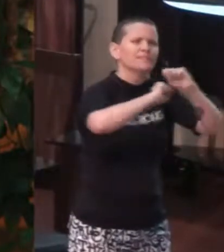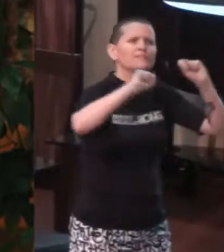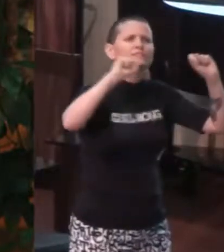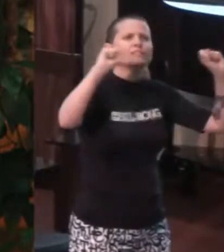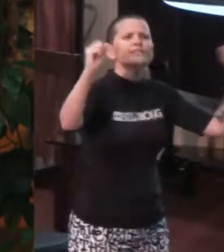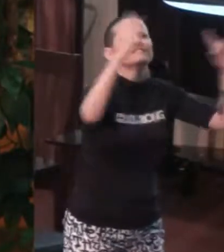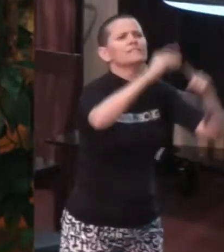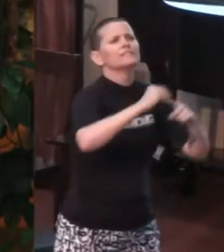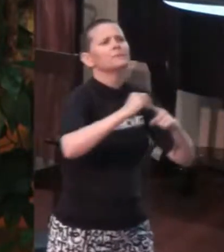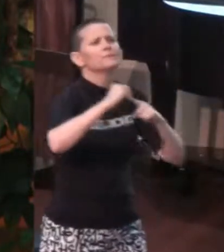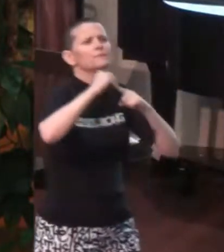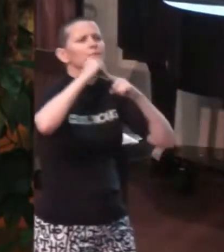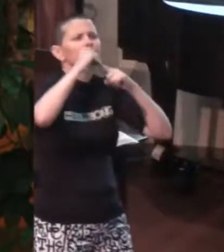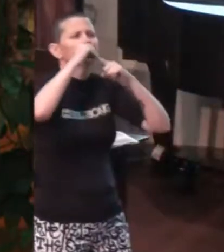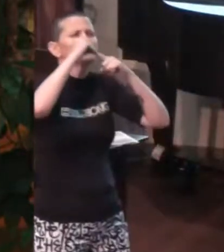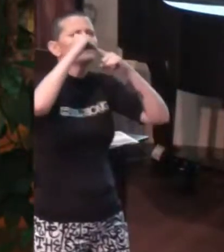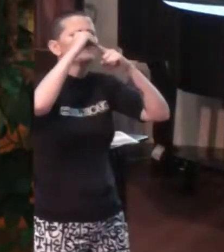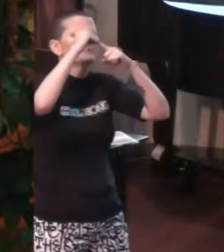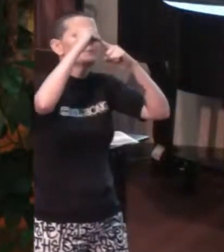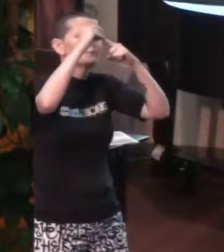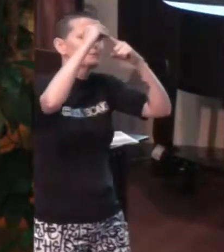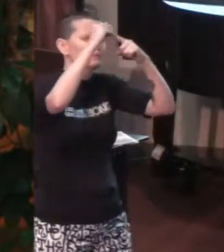like being free.